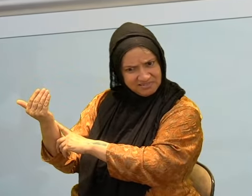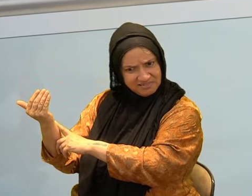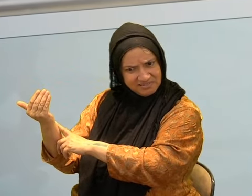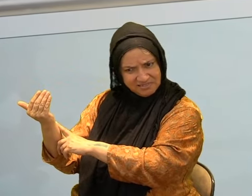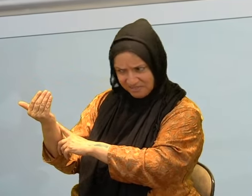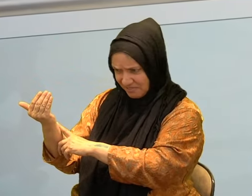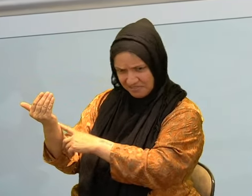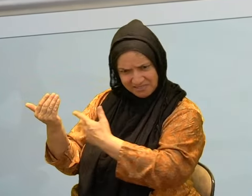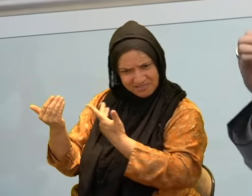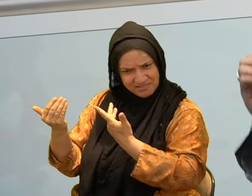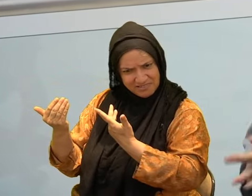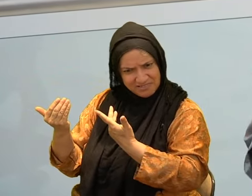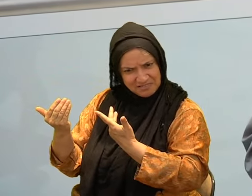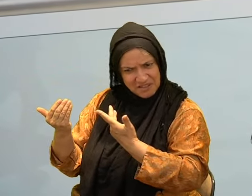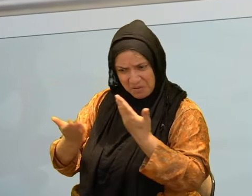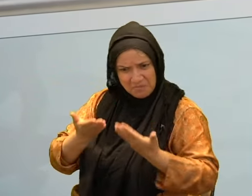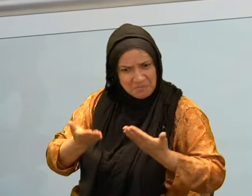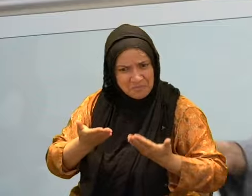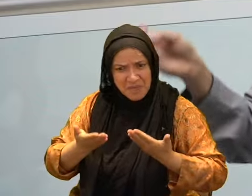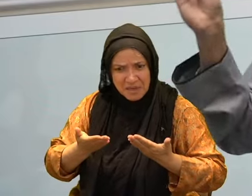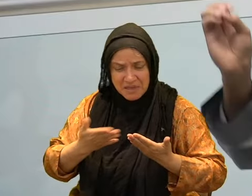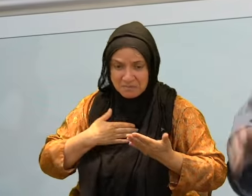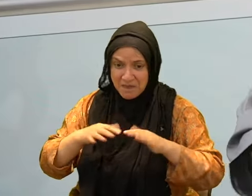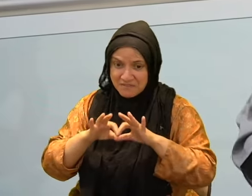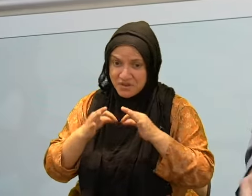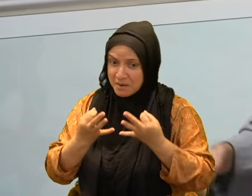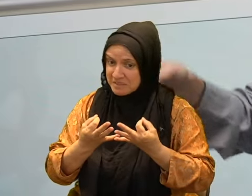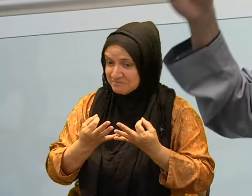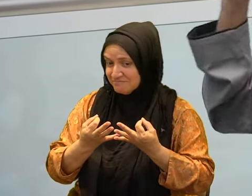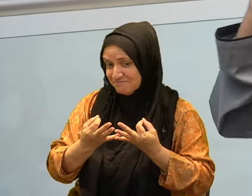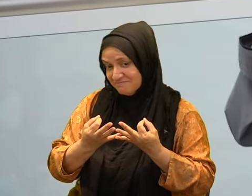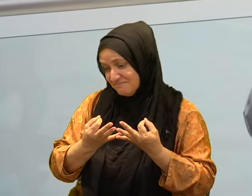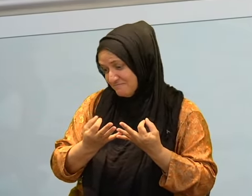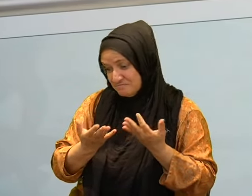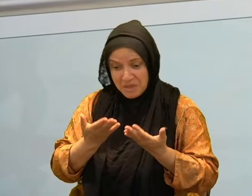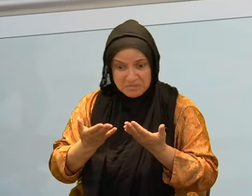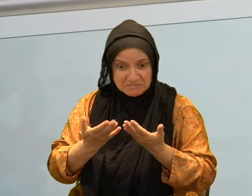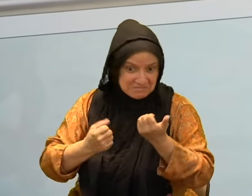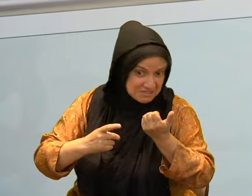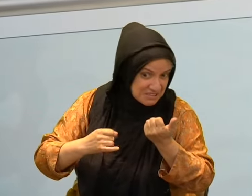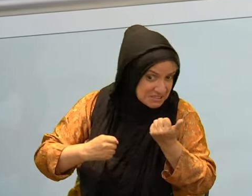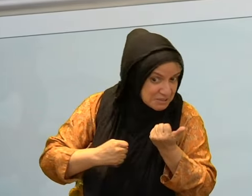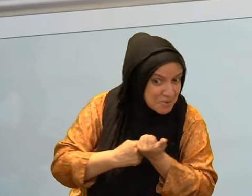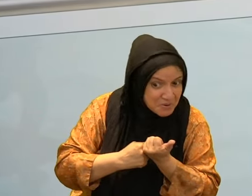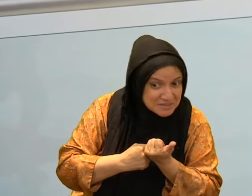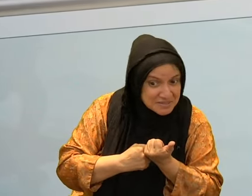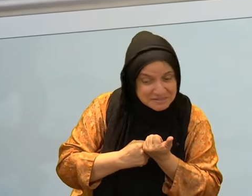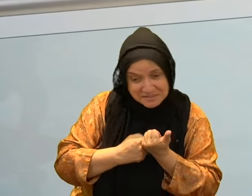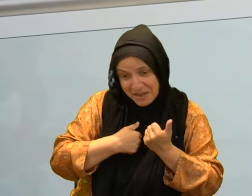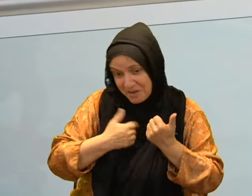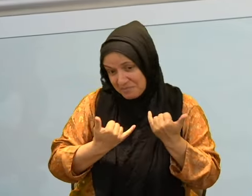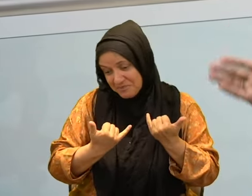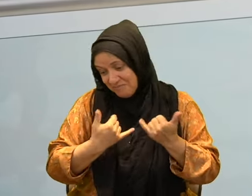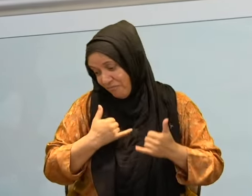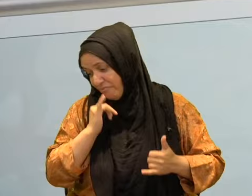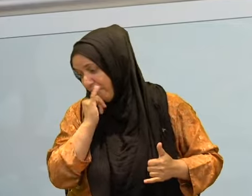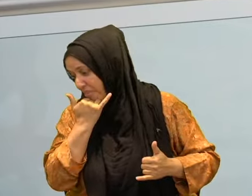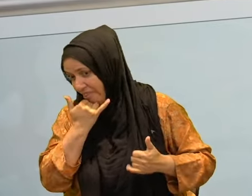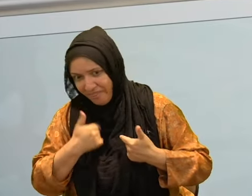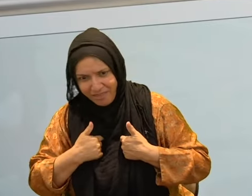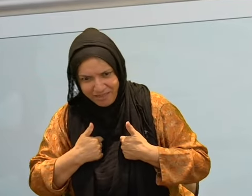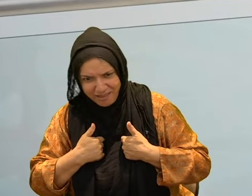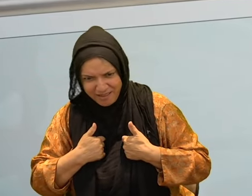about your spouse. Maybe you're right about your environment. Maybe you're right about the masjid. Maybe you're right about someone who poorly gave you advice. Maybe all of that is